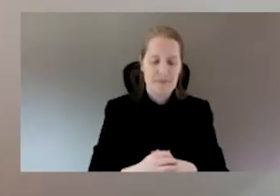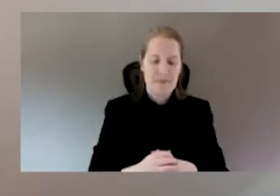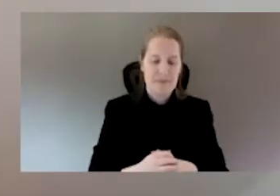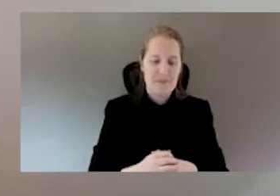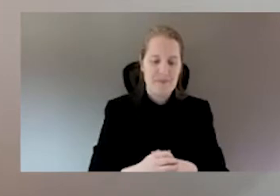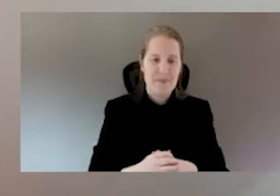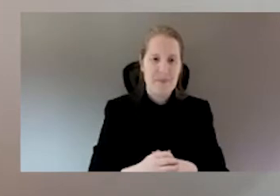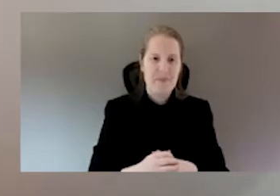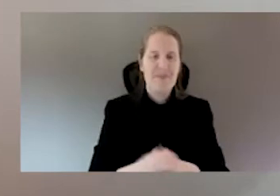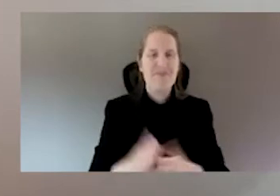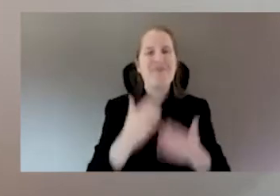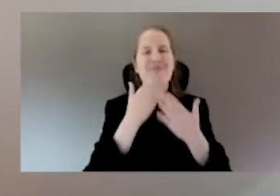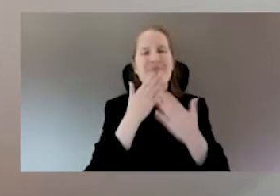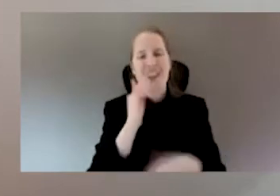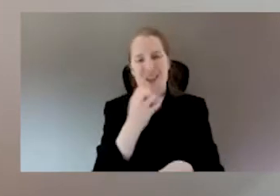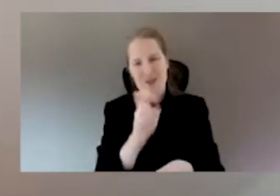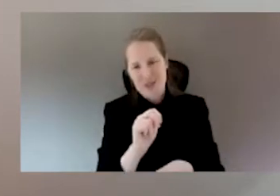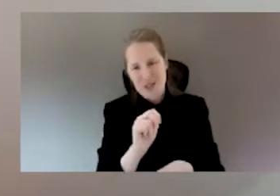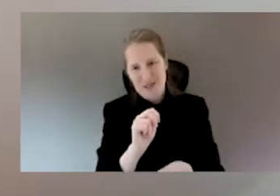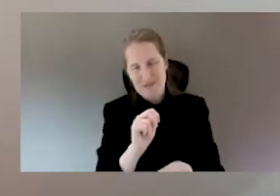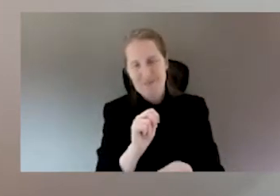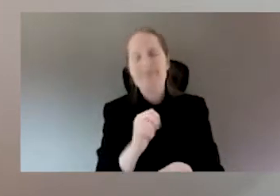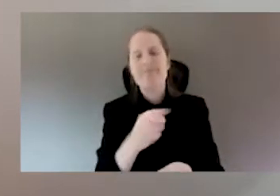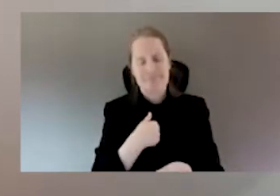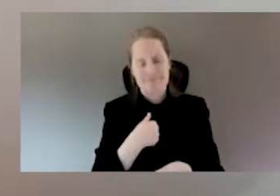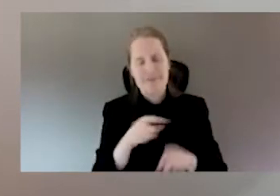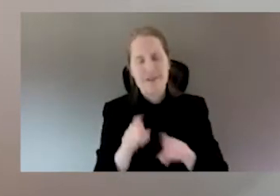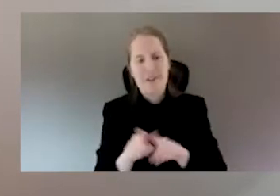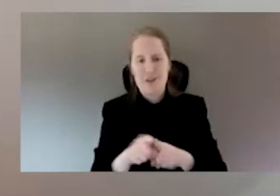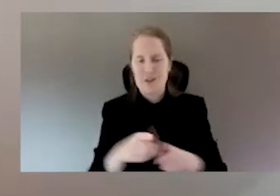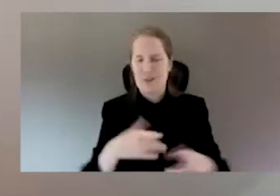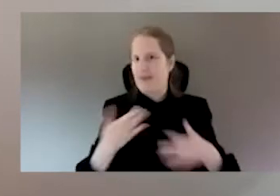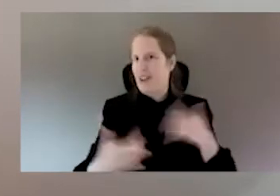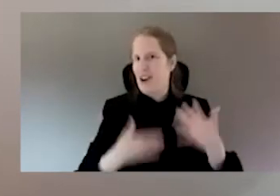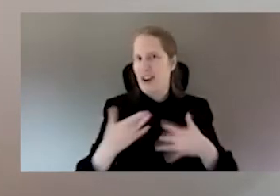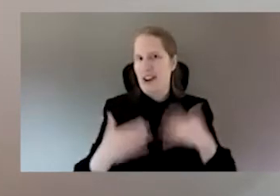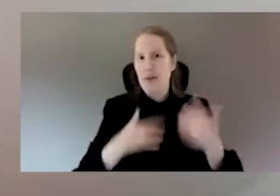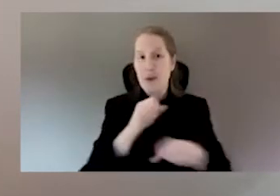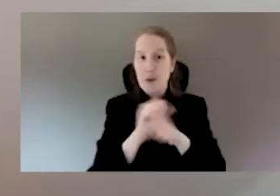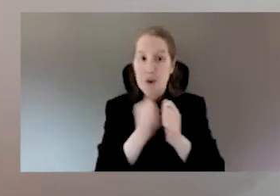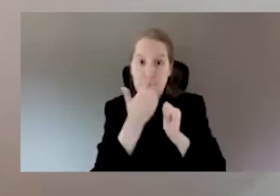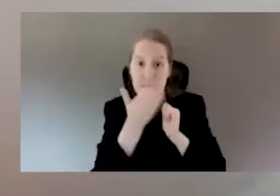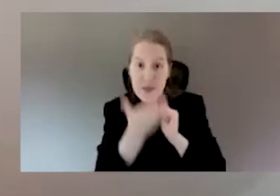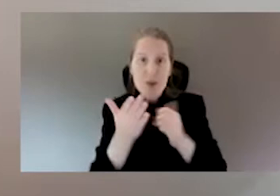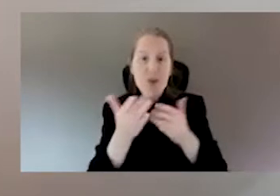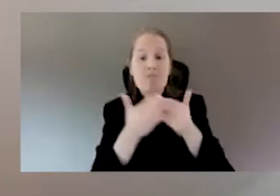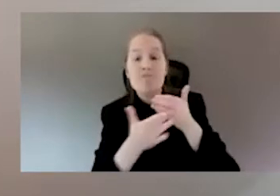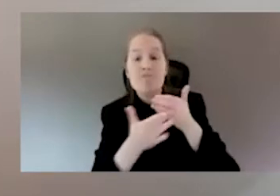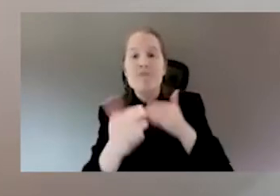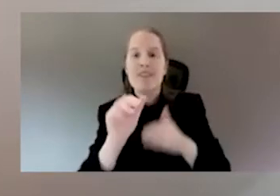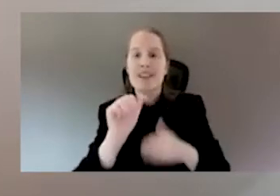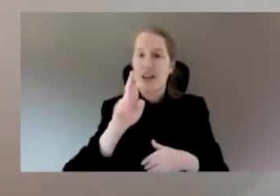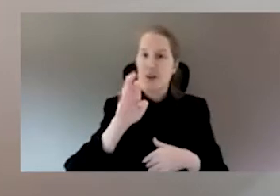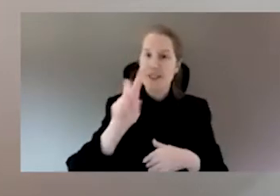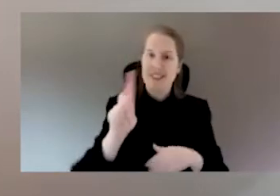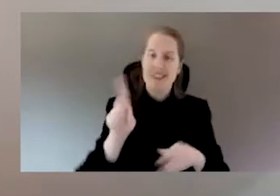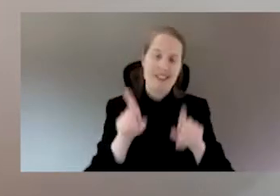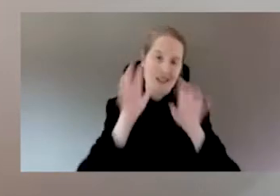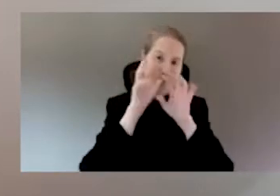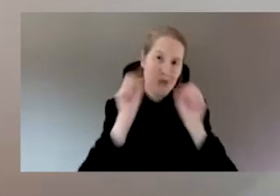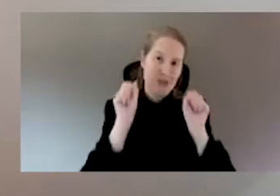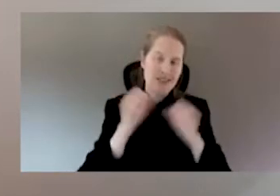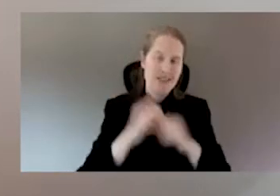Thank you, John. I too am very excited to work with you in the coming year as AUCD's board president.